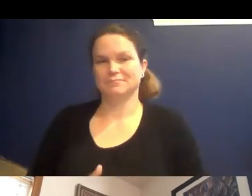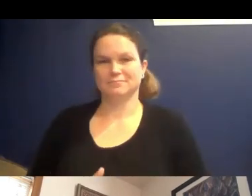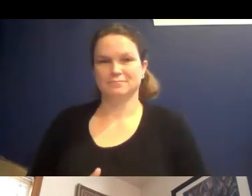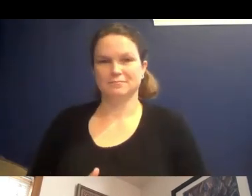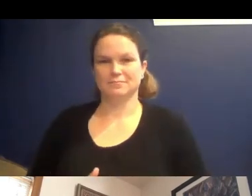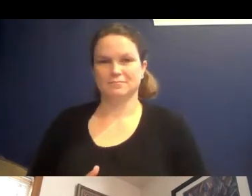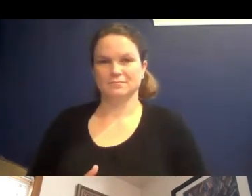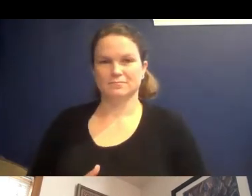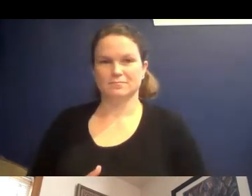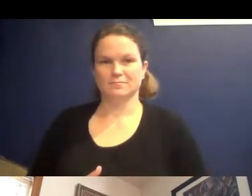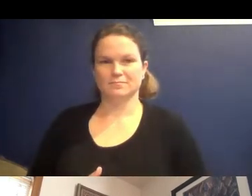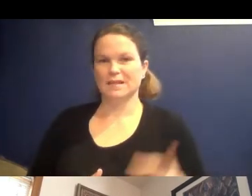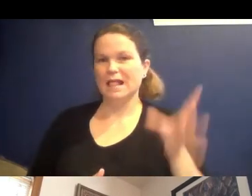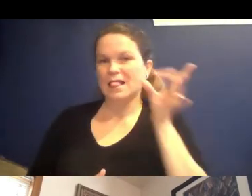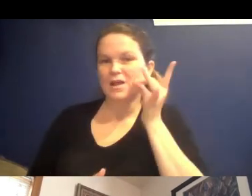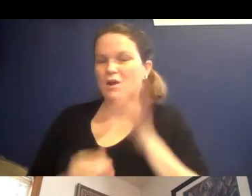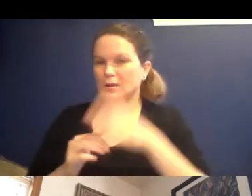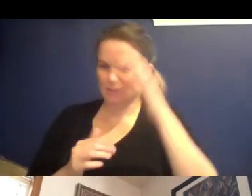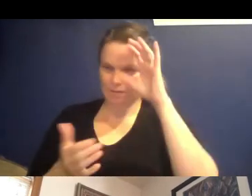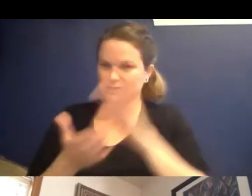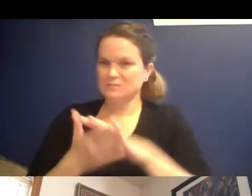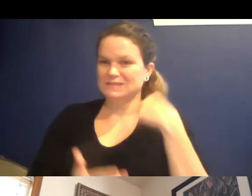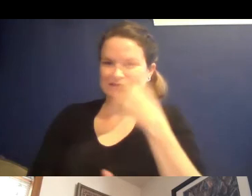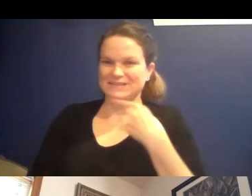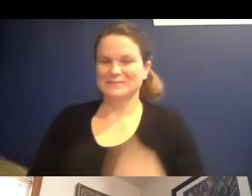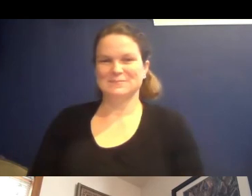this butterfly landed on my husband's face.